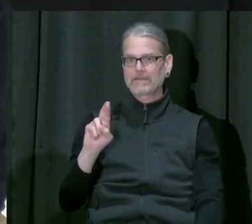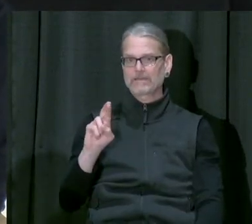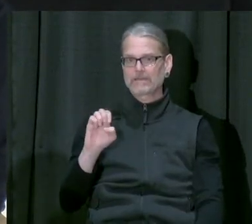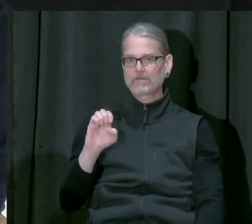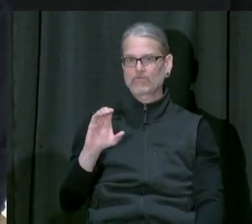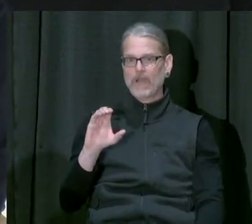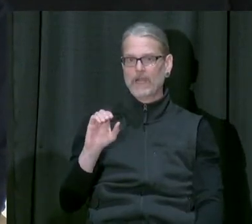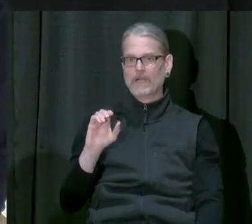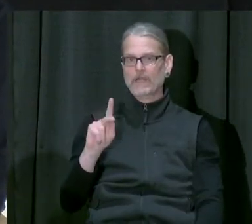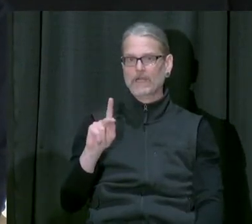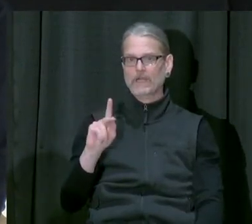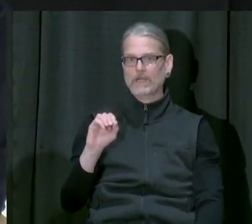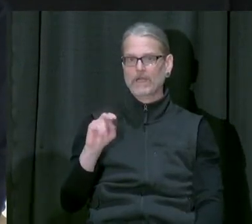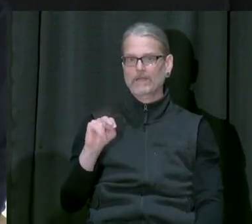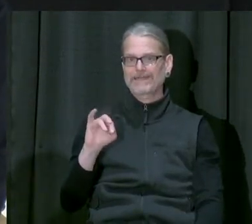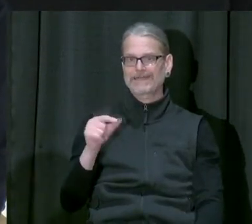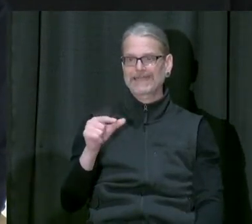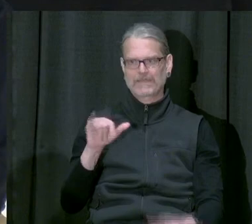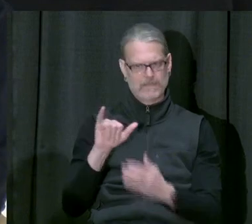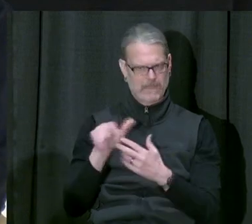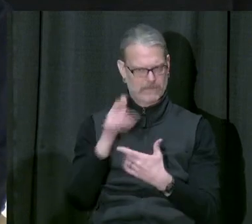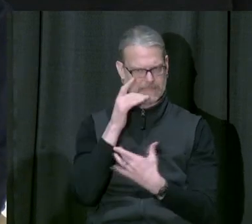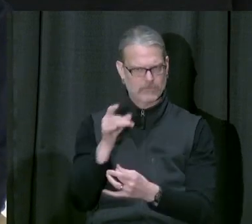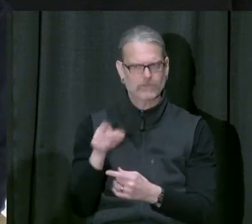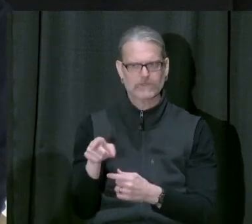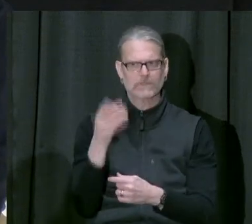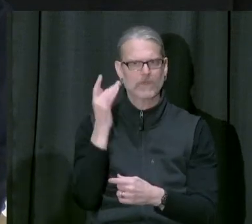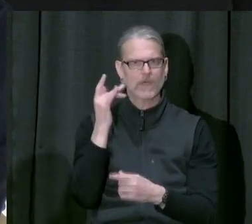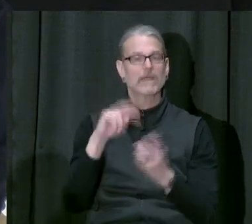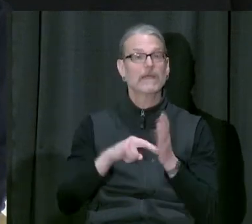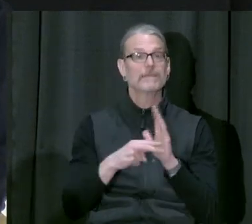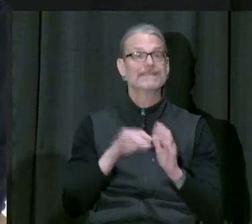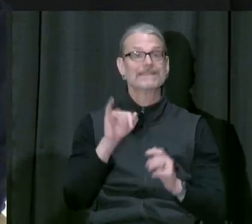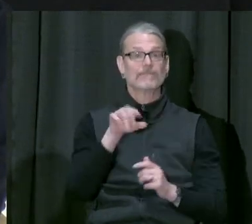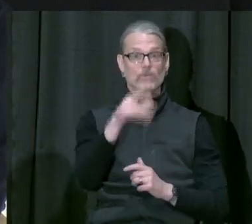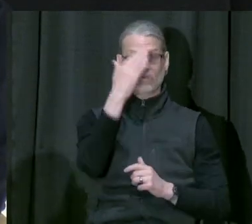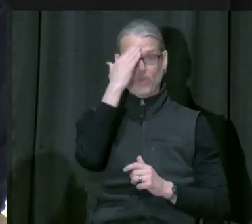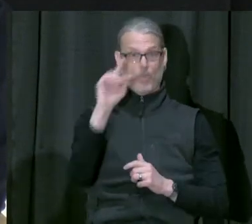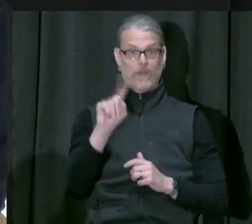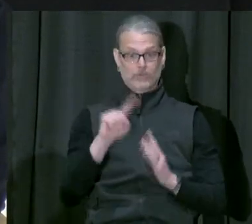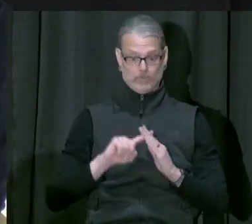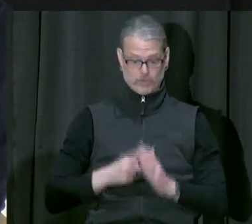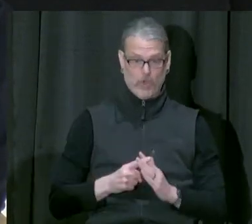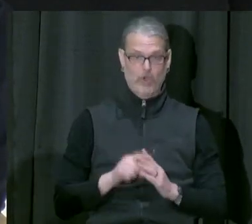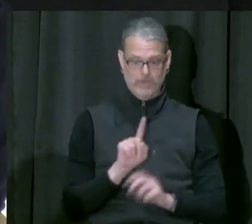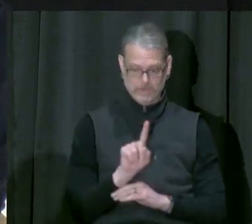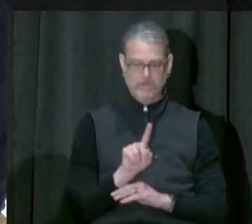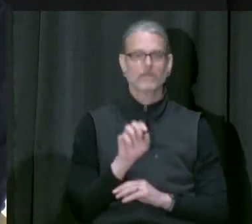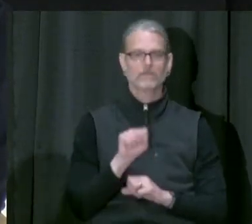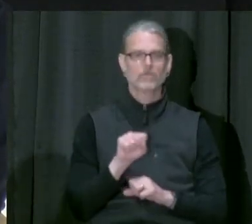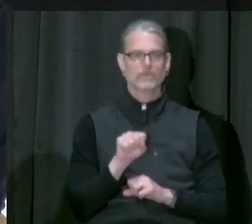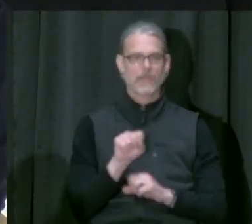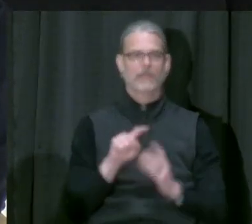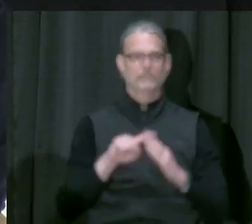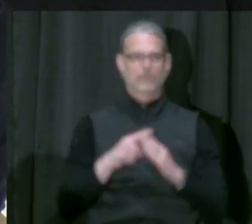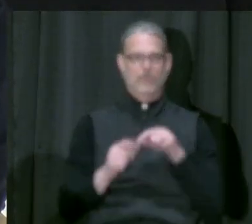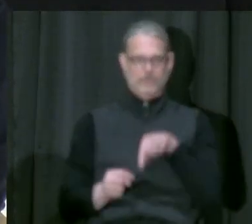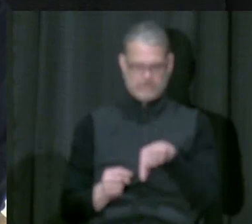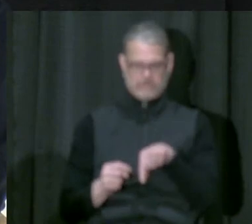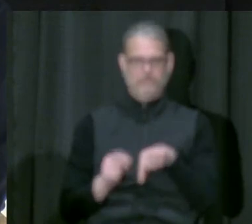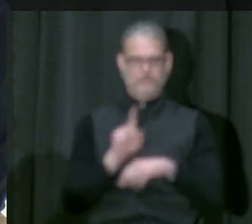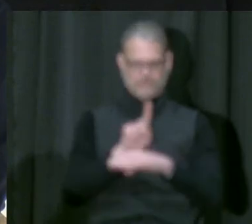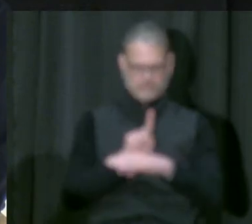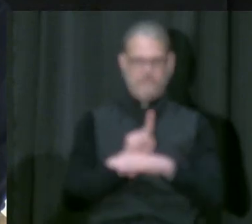the most interesting, because it means that if you know your starting point, you can navigate from that spot